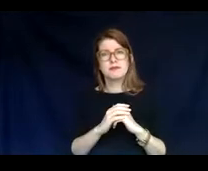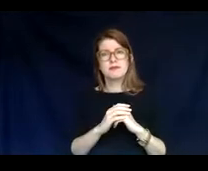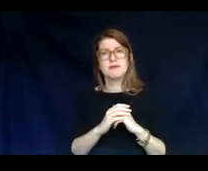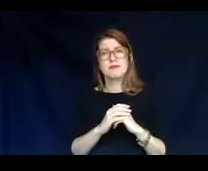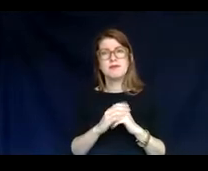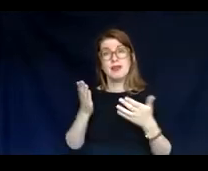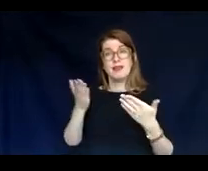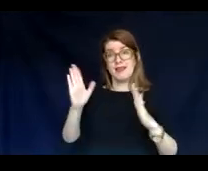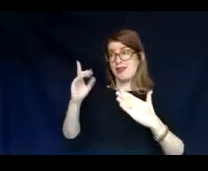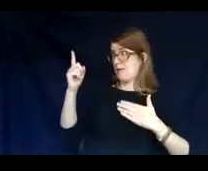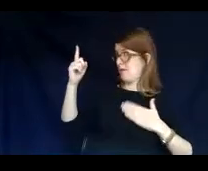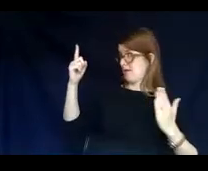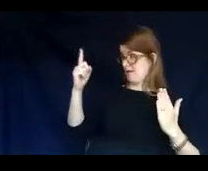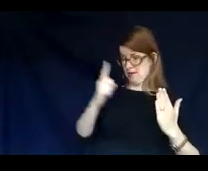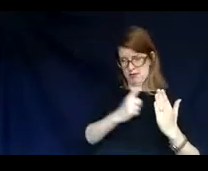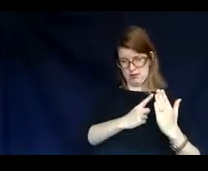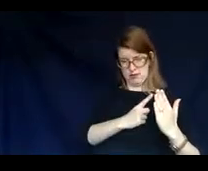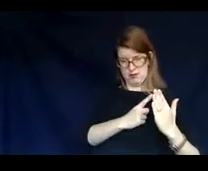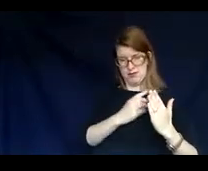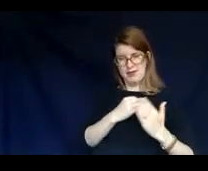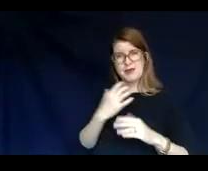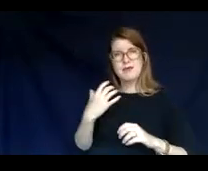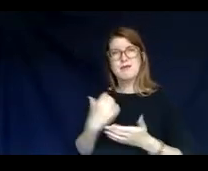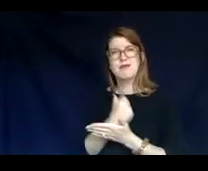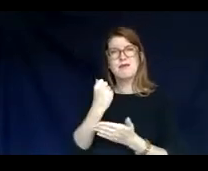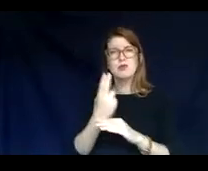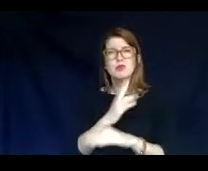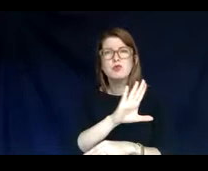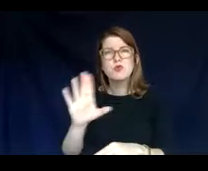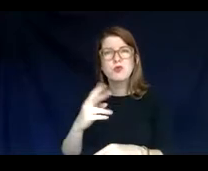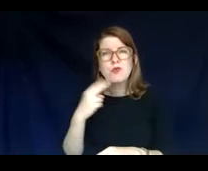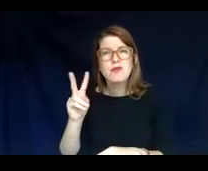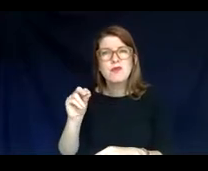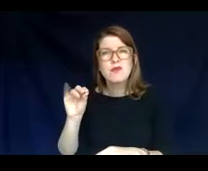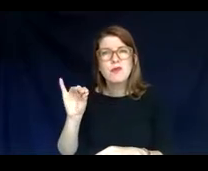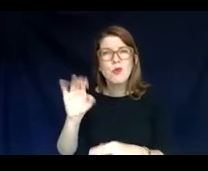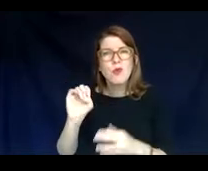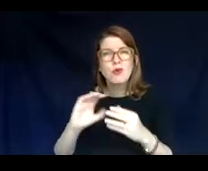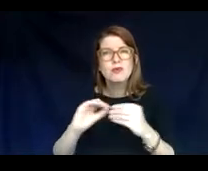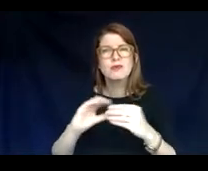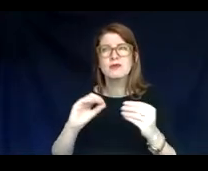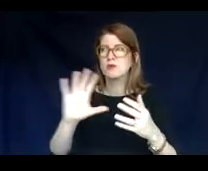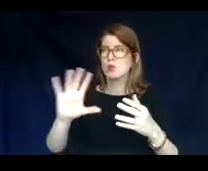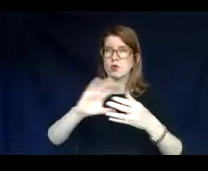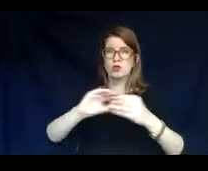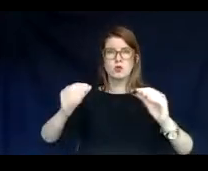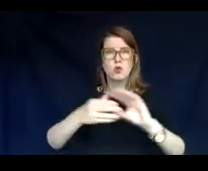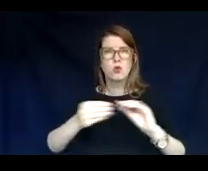Let him in. Let him use your voice. Let him use your story. And let him set you free.